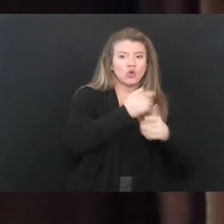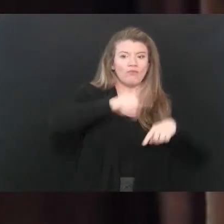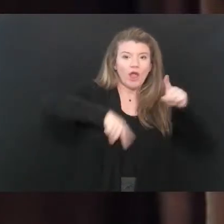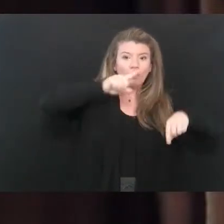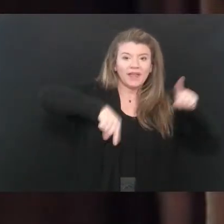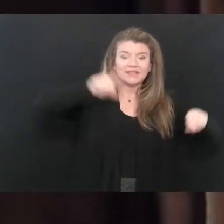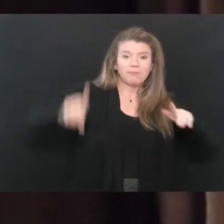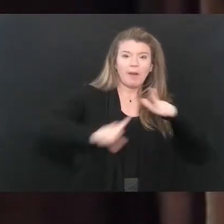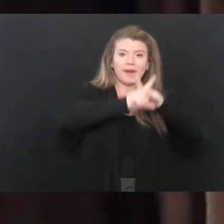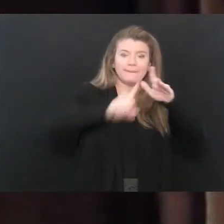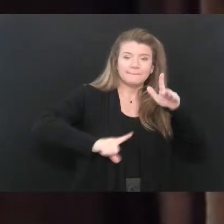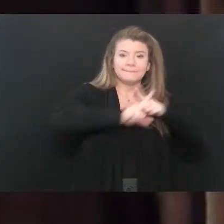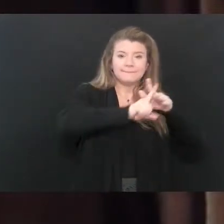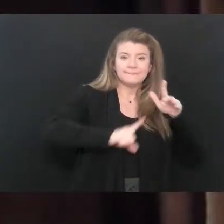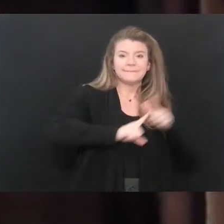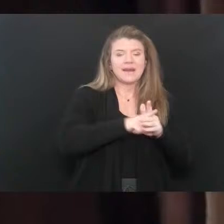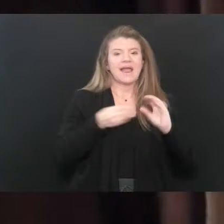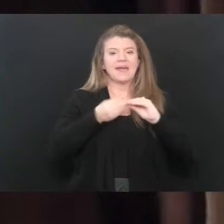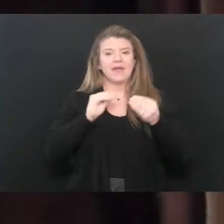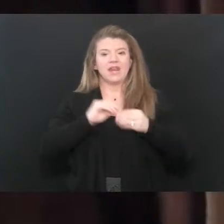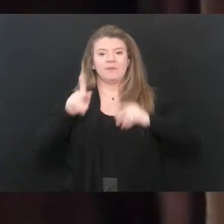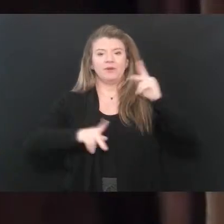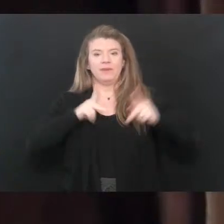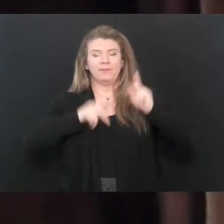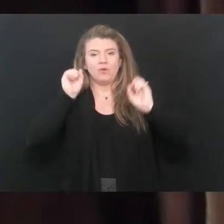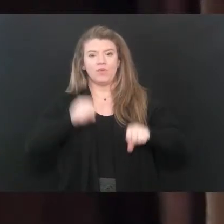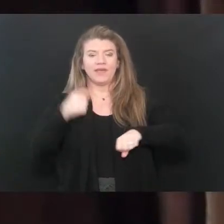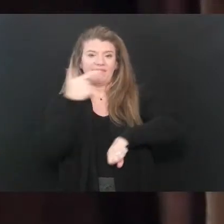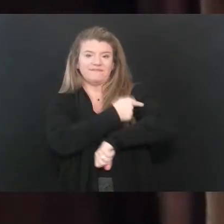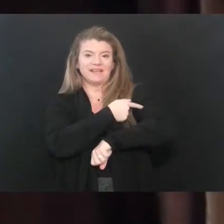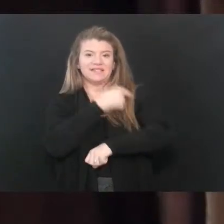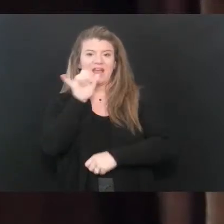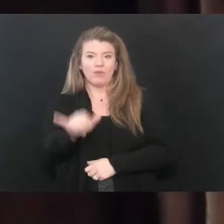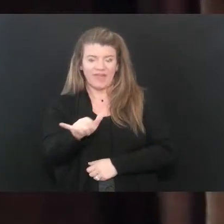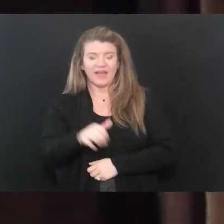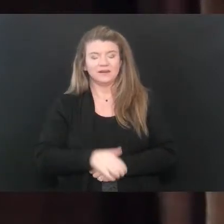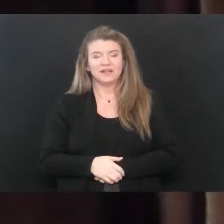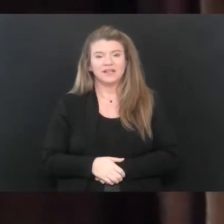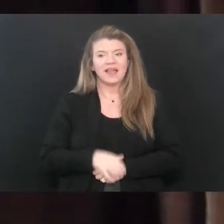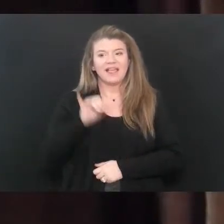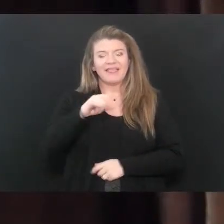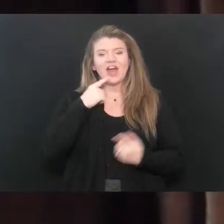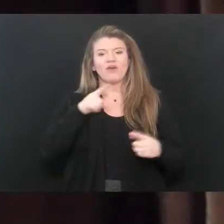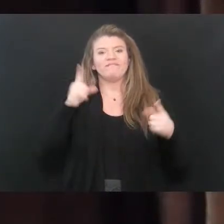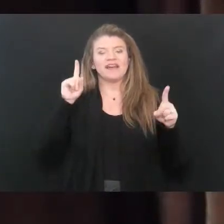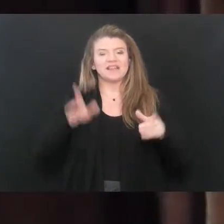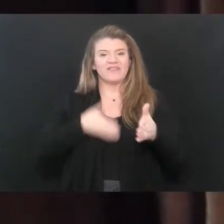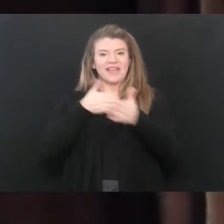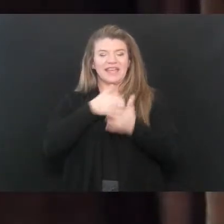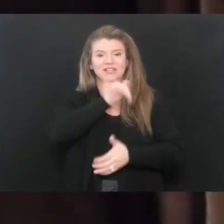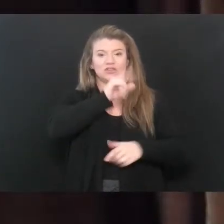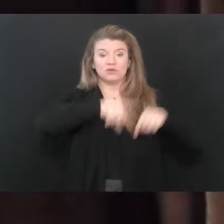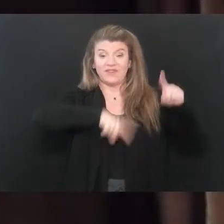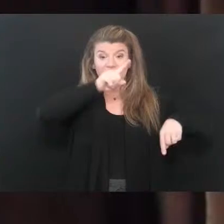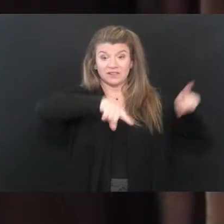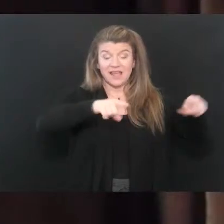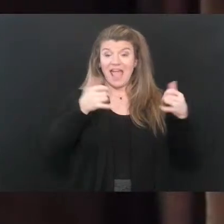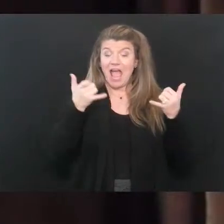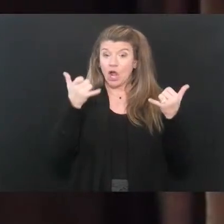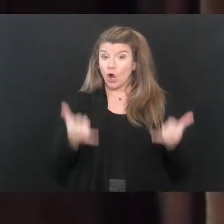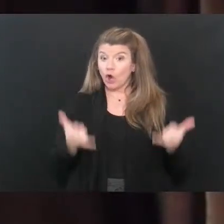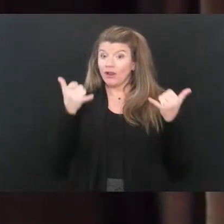up and the number of people that we can vaccinate with vaccines that are effective against these variants. And currently,